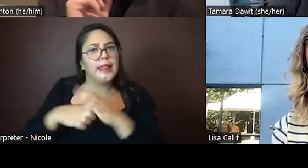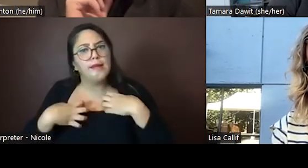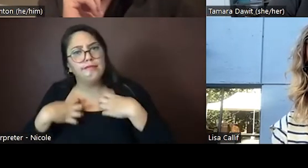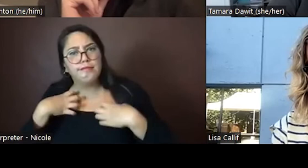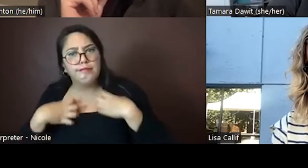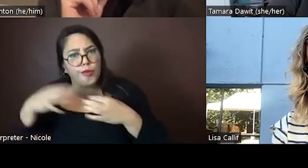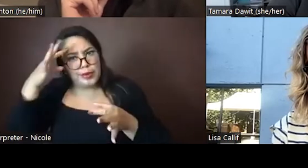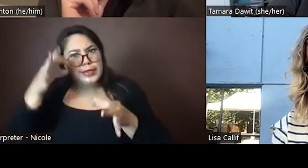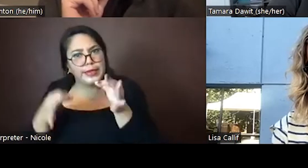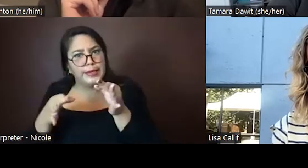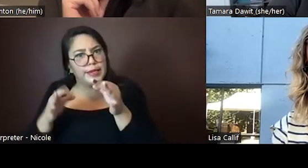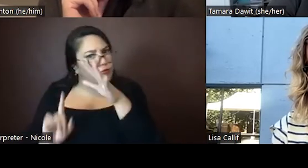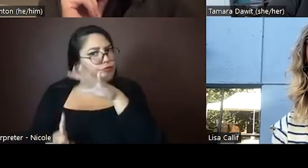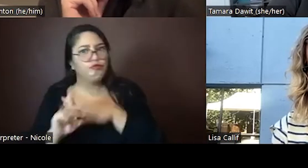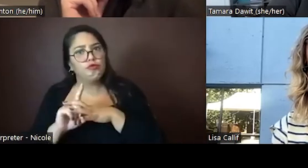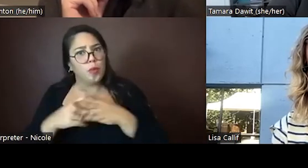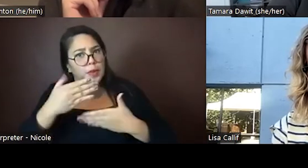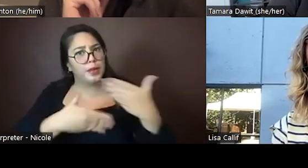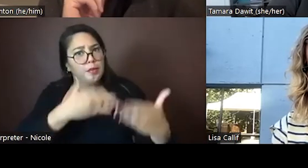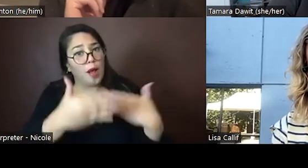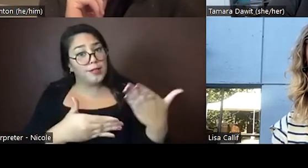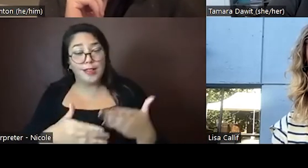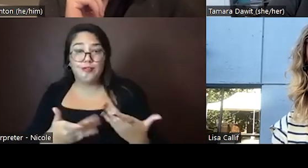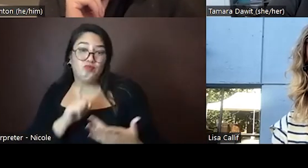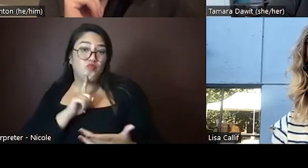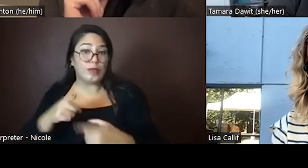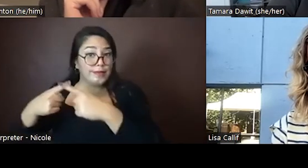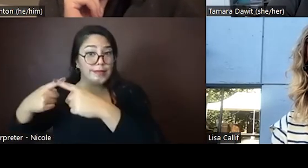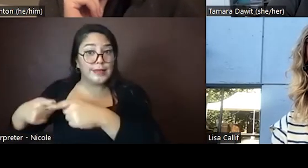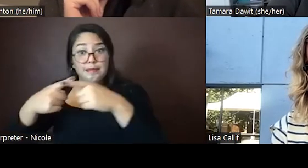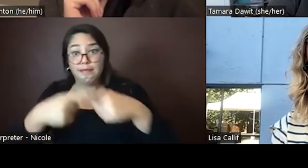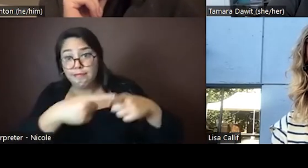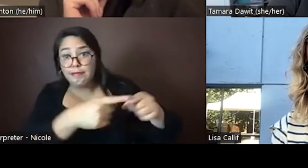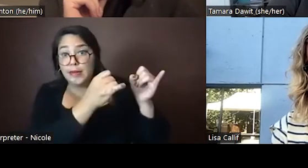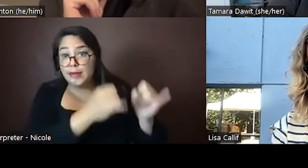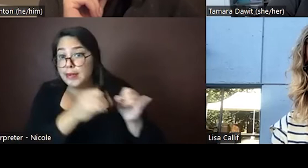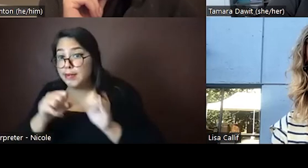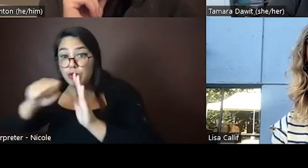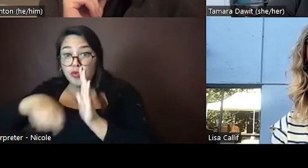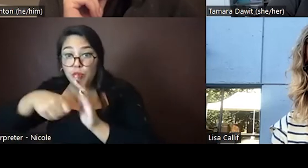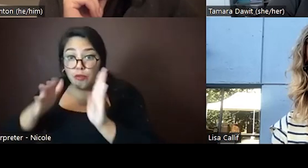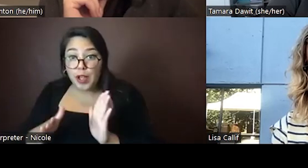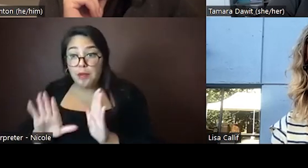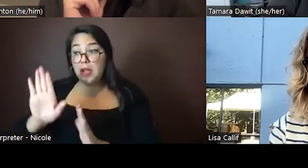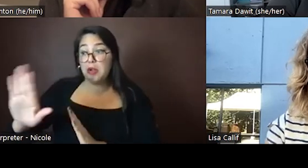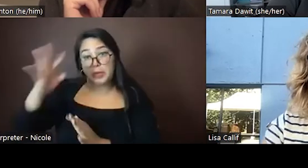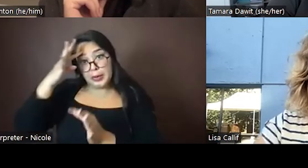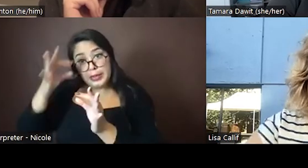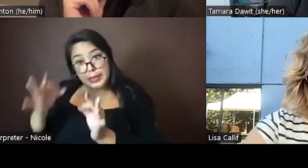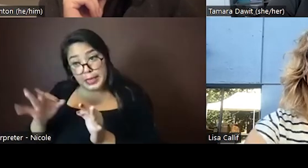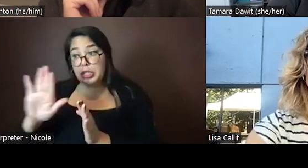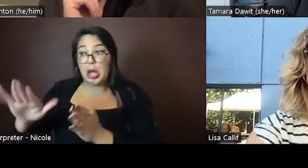in this process. There should be, and it really depends on filmmakers themselves, decision with their producers, and